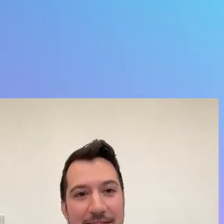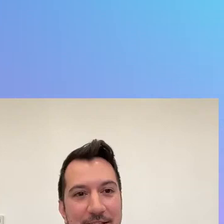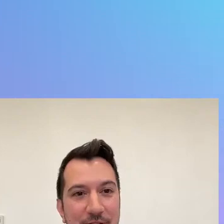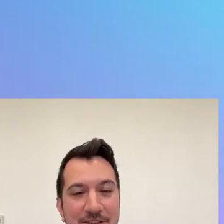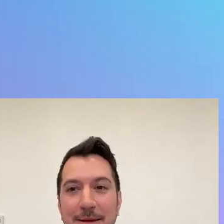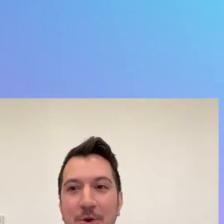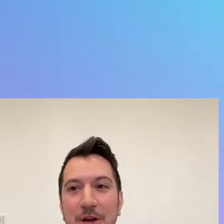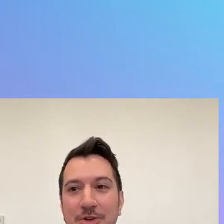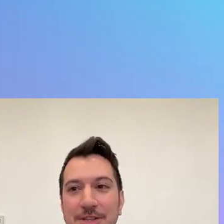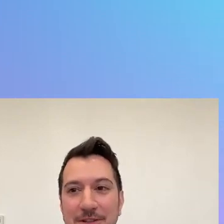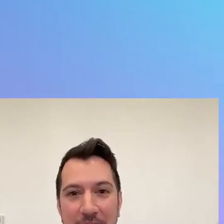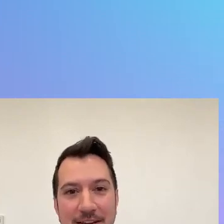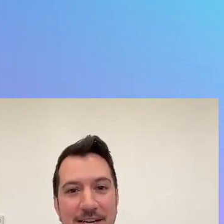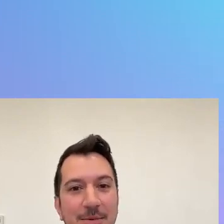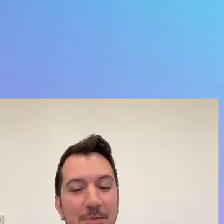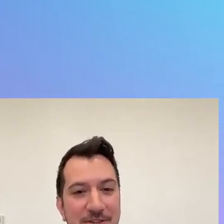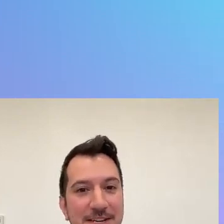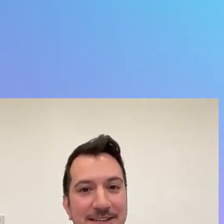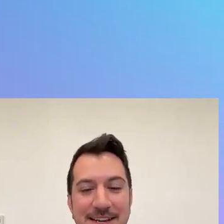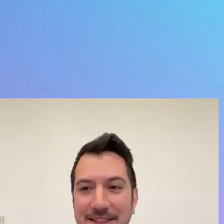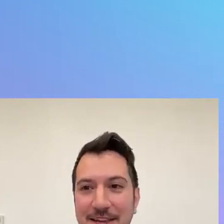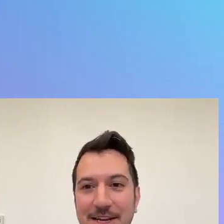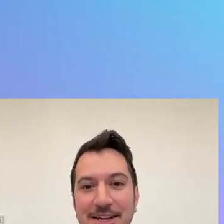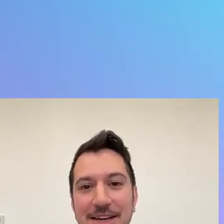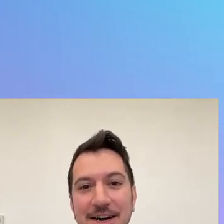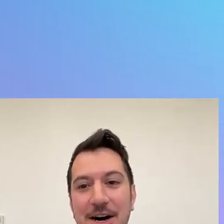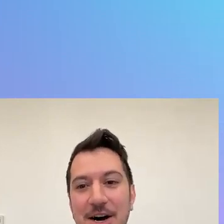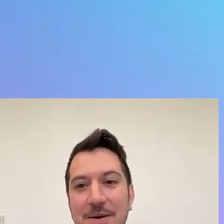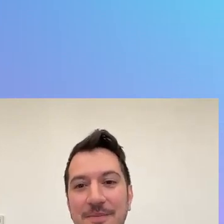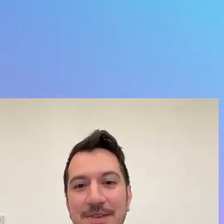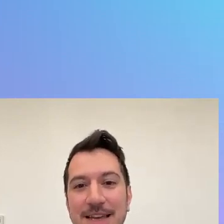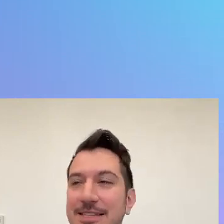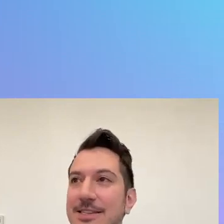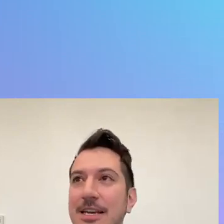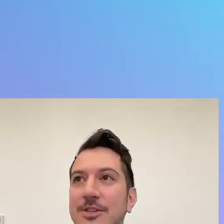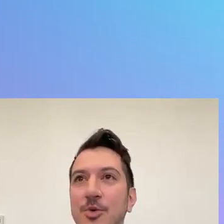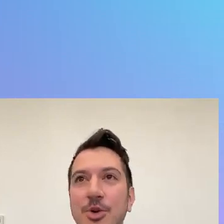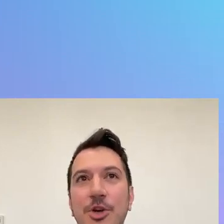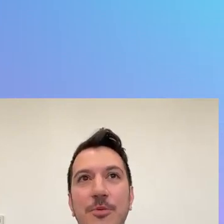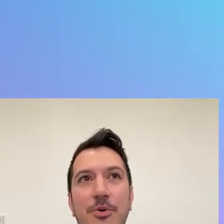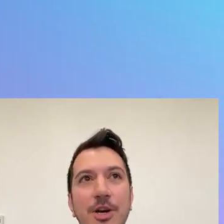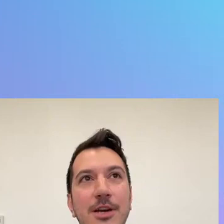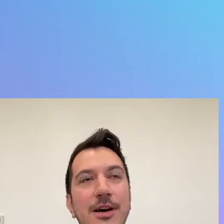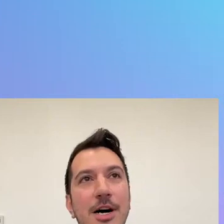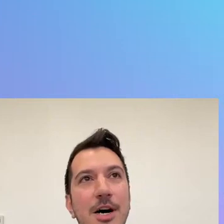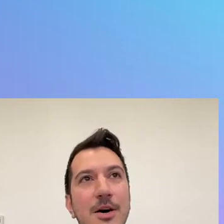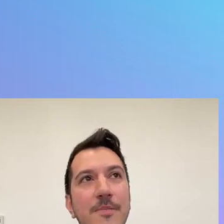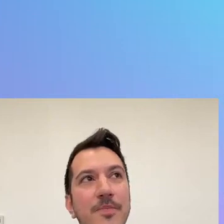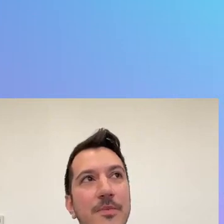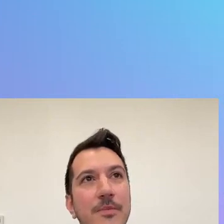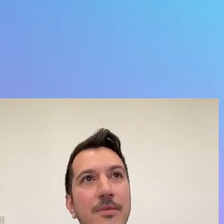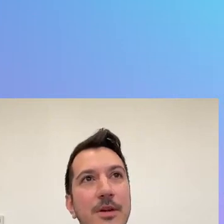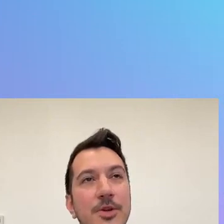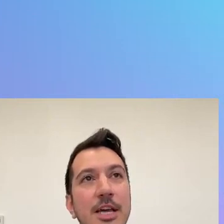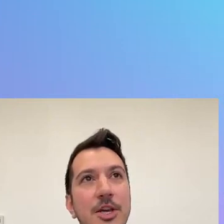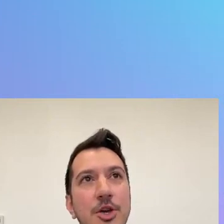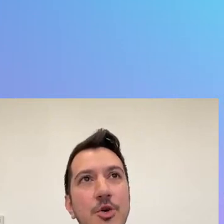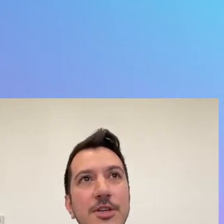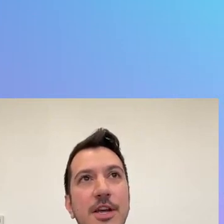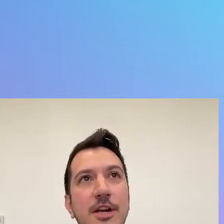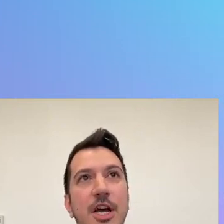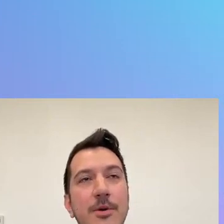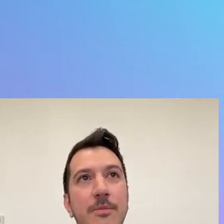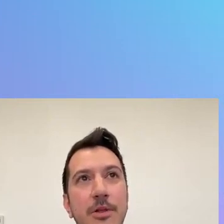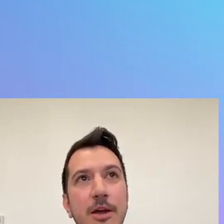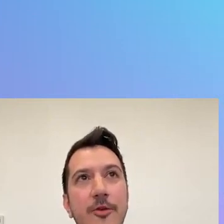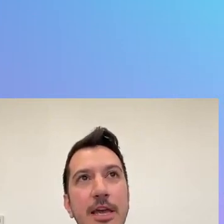I had this same question the last time I presented, I think. It's a really good point. So like hue